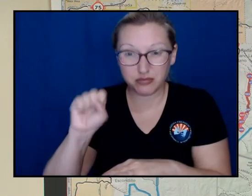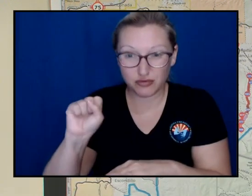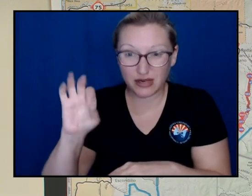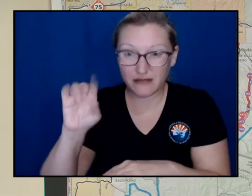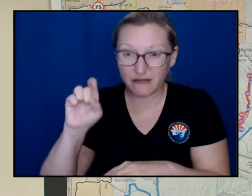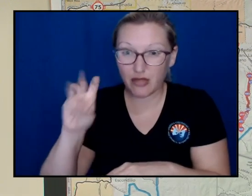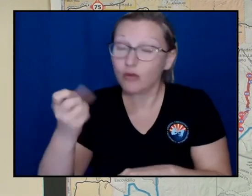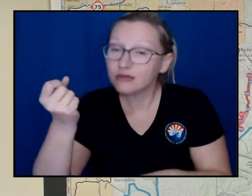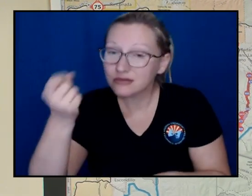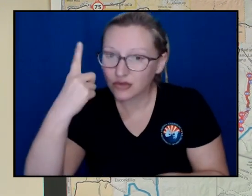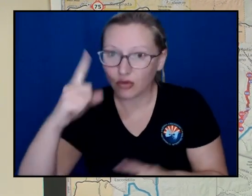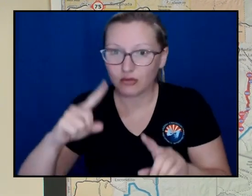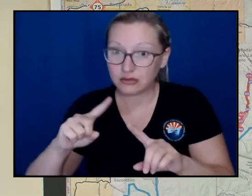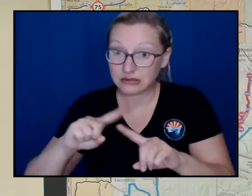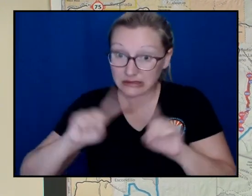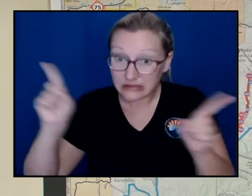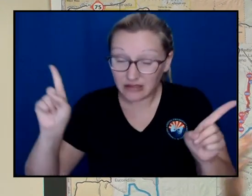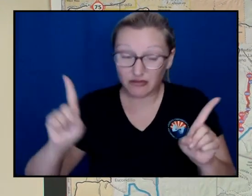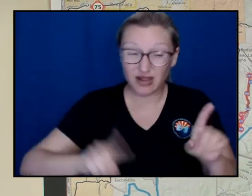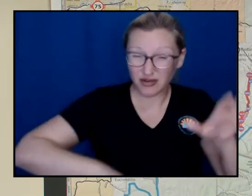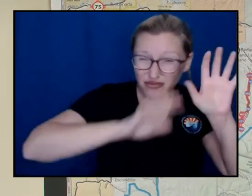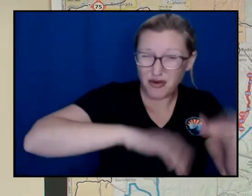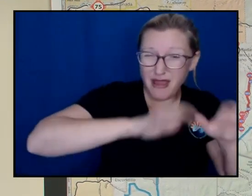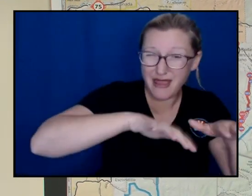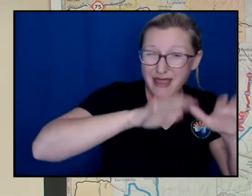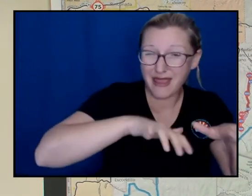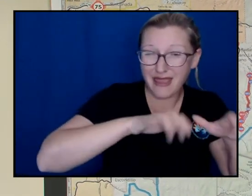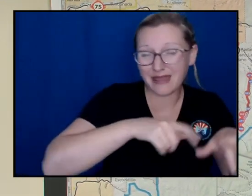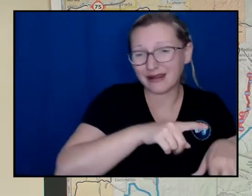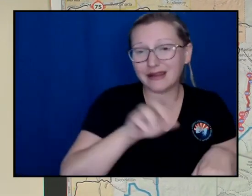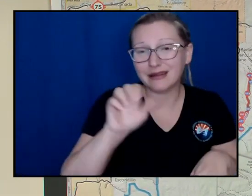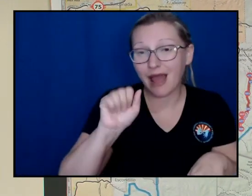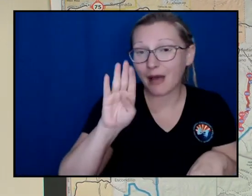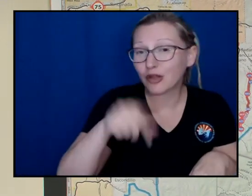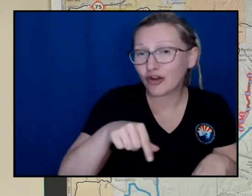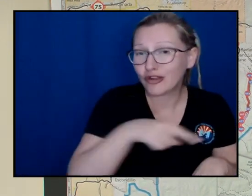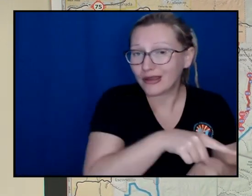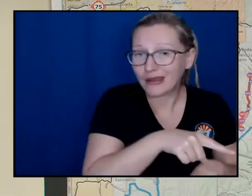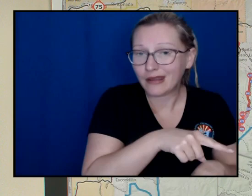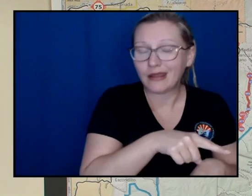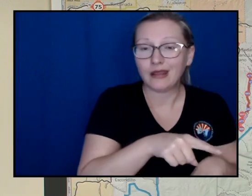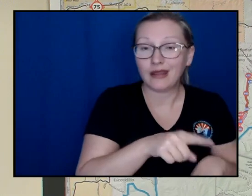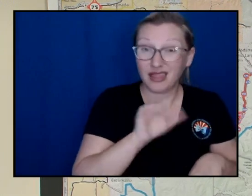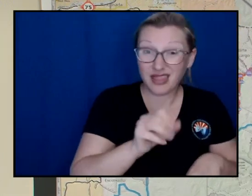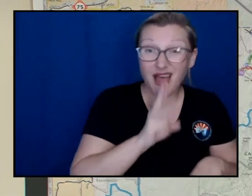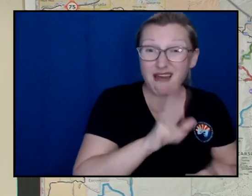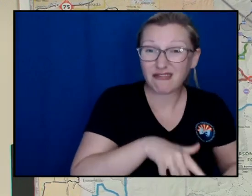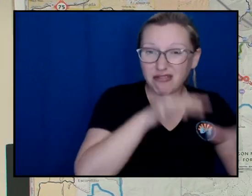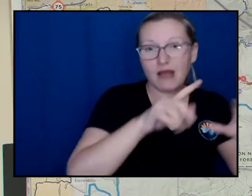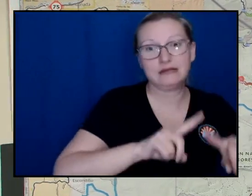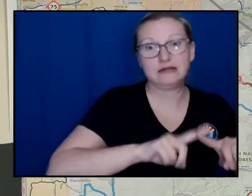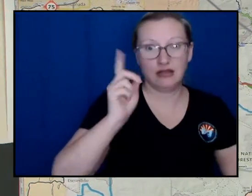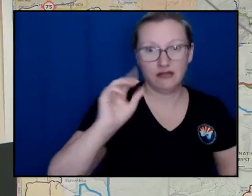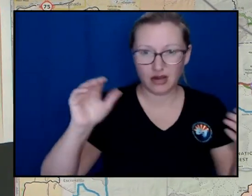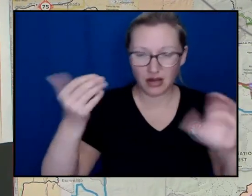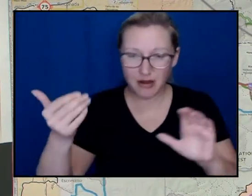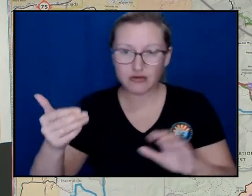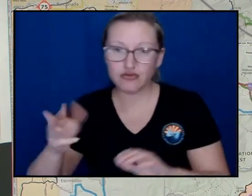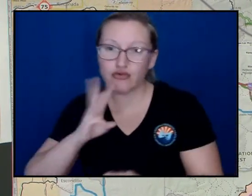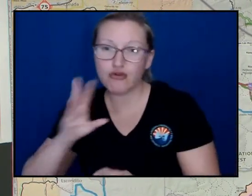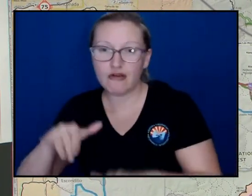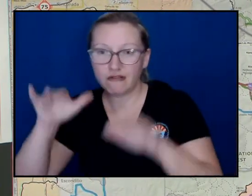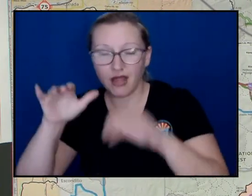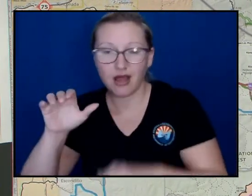that you would probably see, in Albuquerque versus the flash flood that you might see in